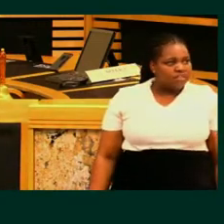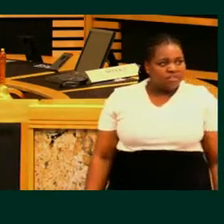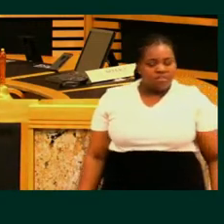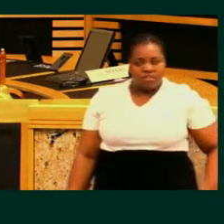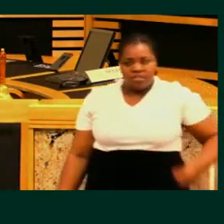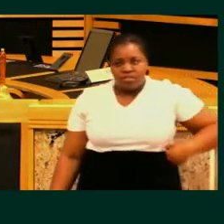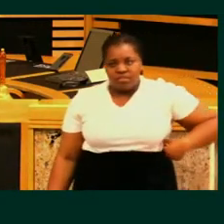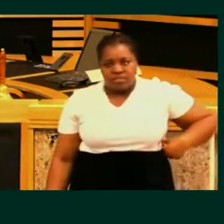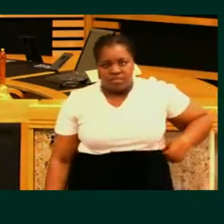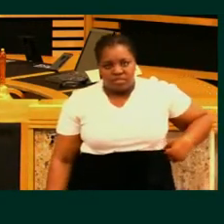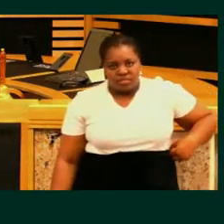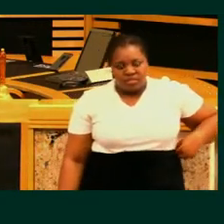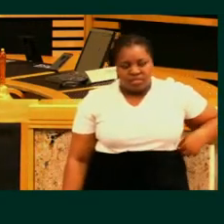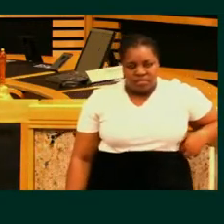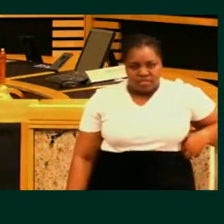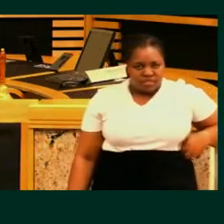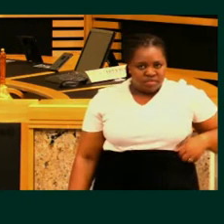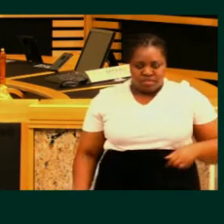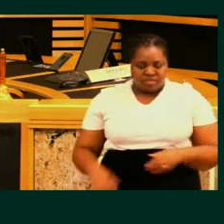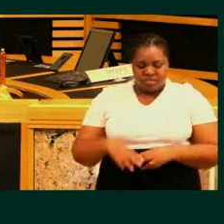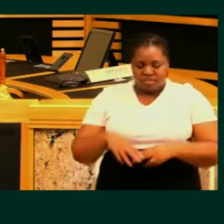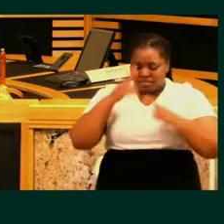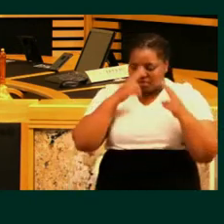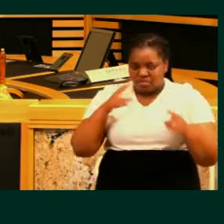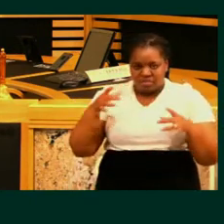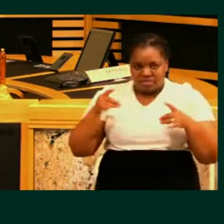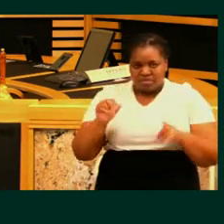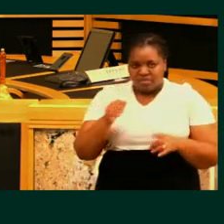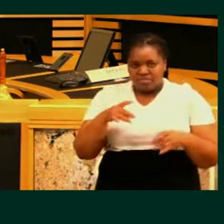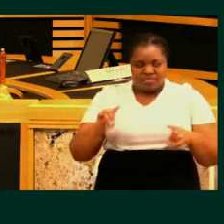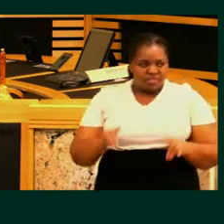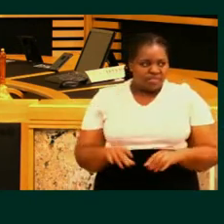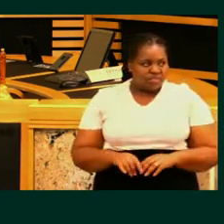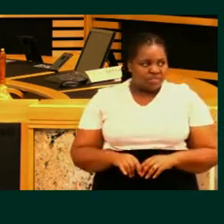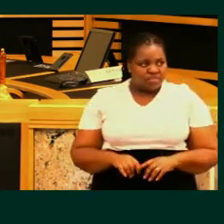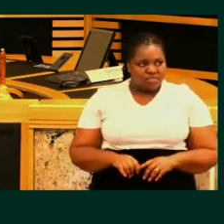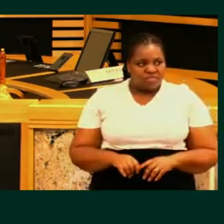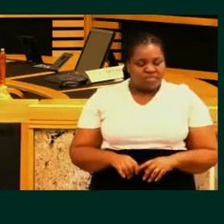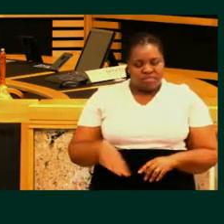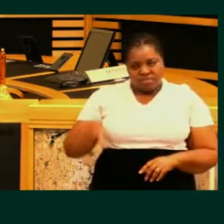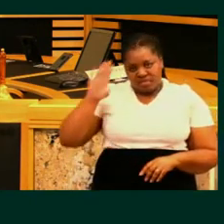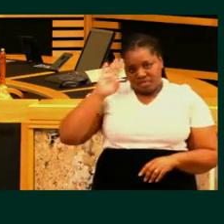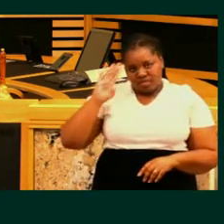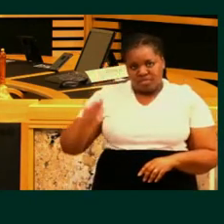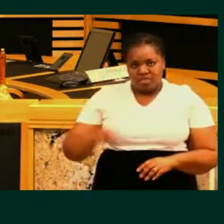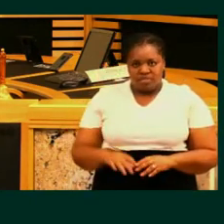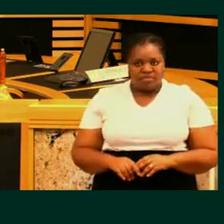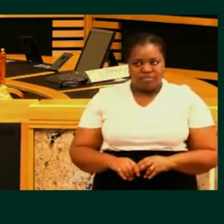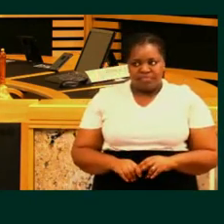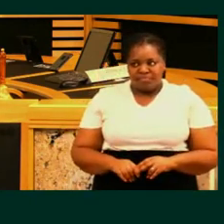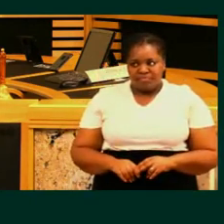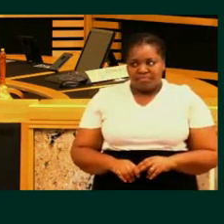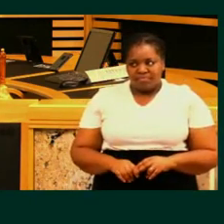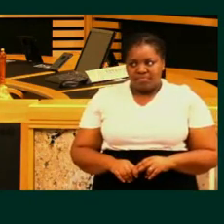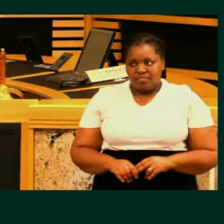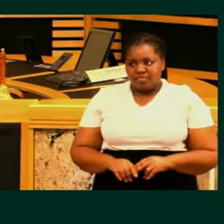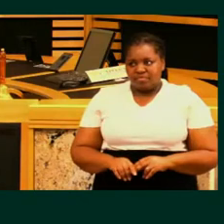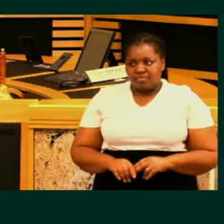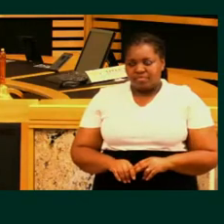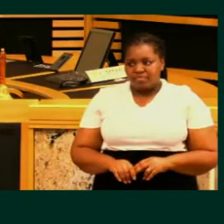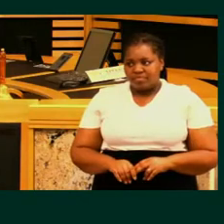B honorable Deputy chair of chairs greetings to the acting